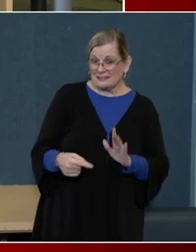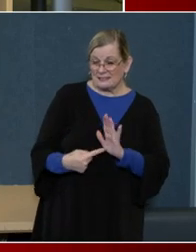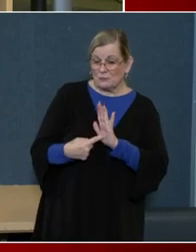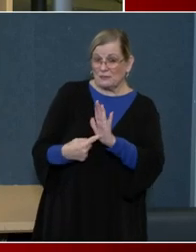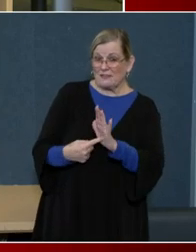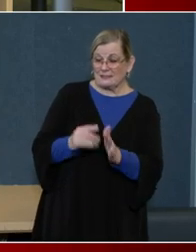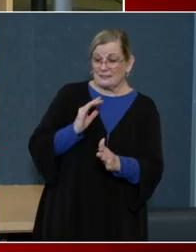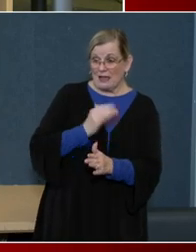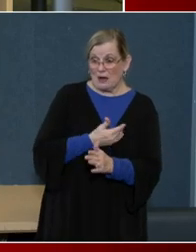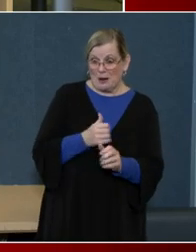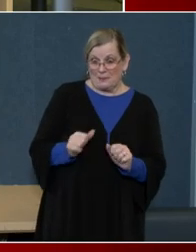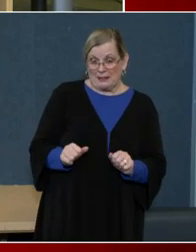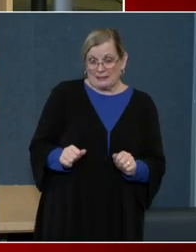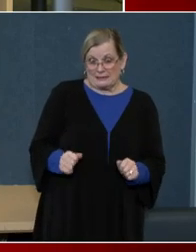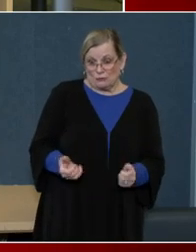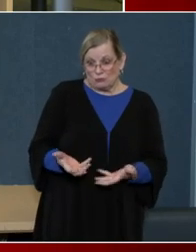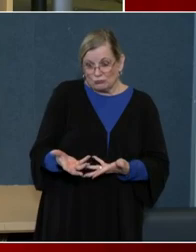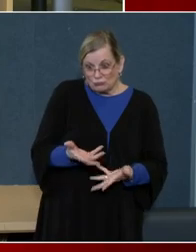So